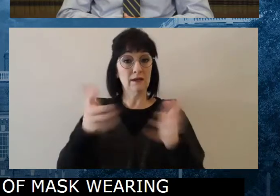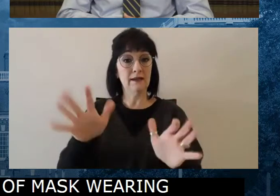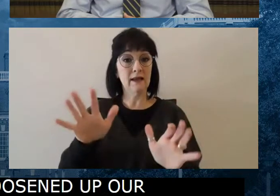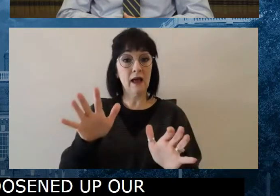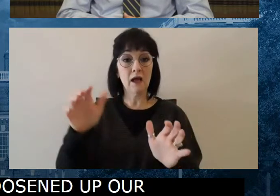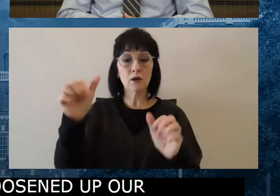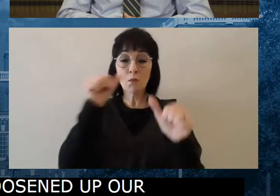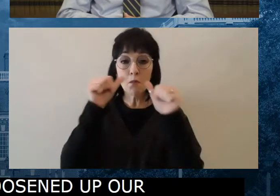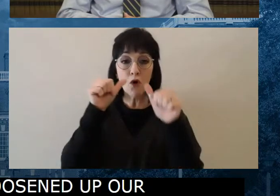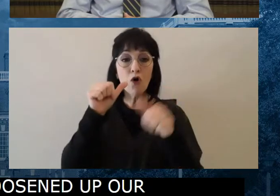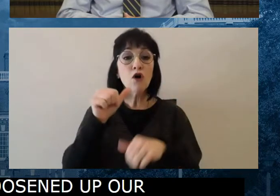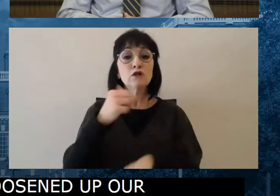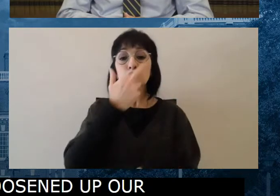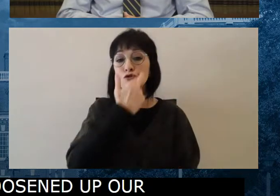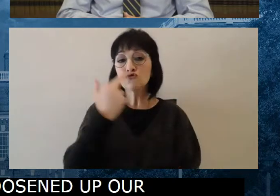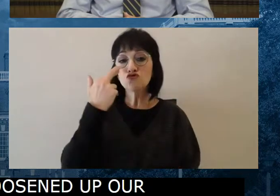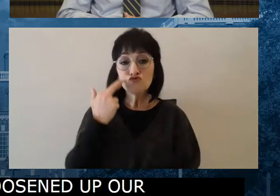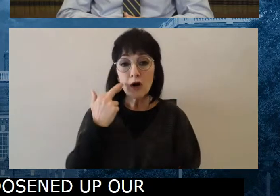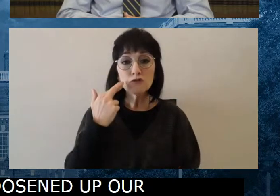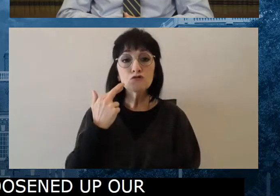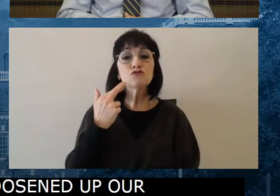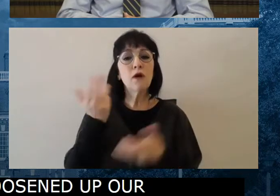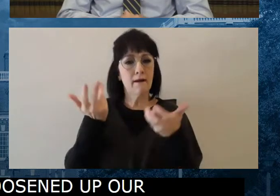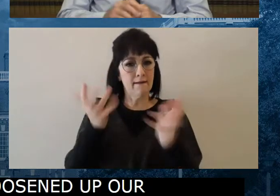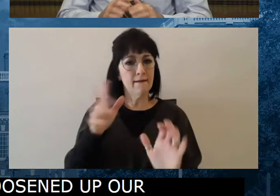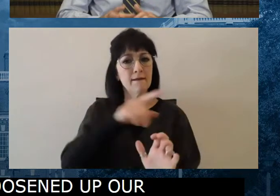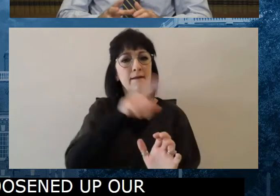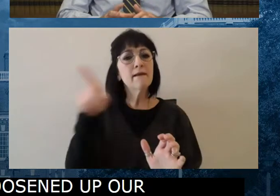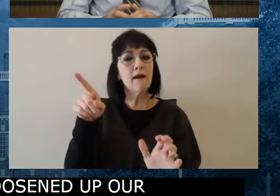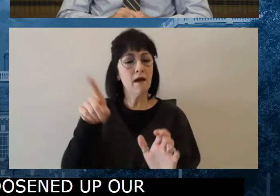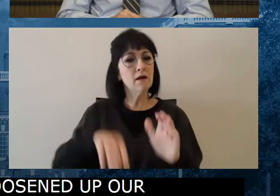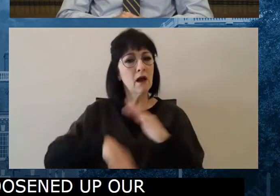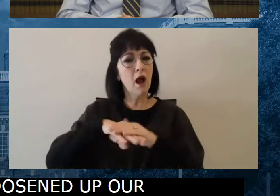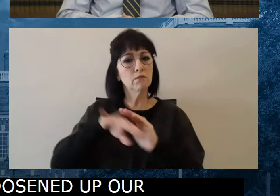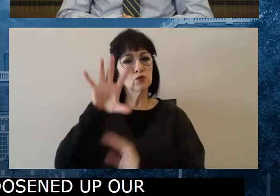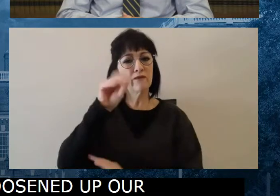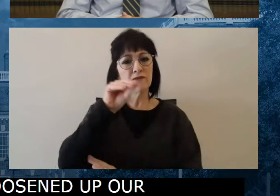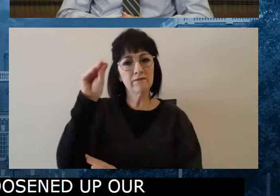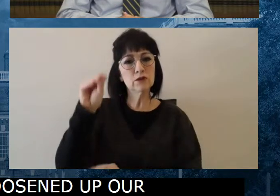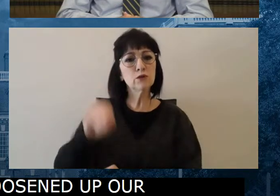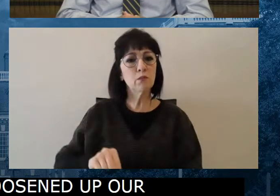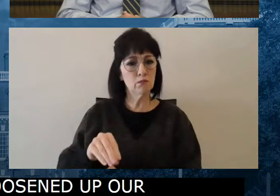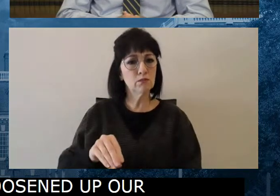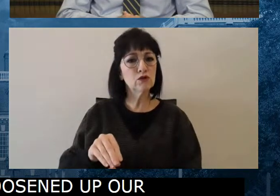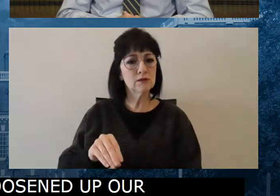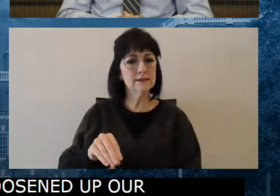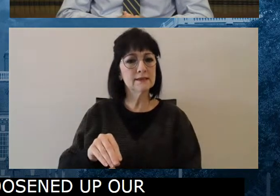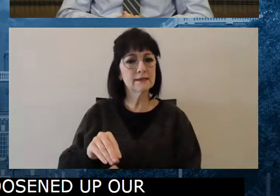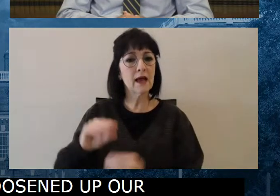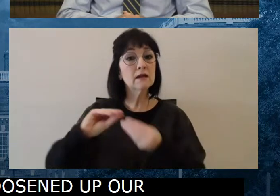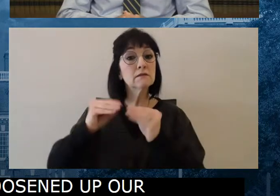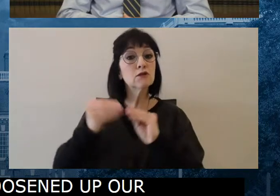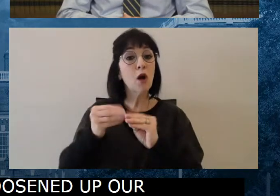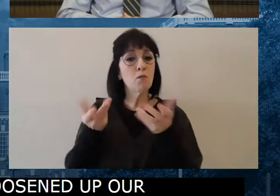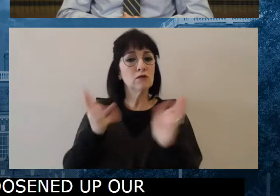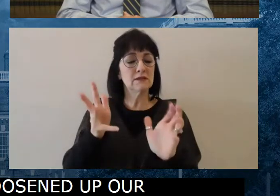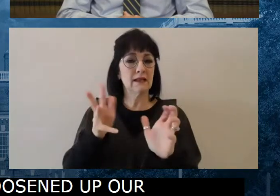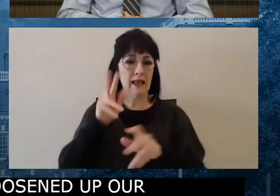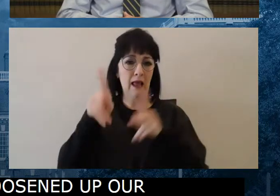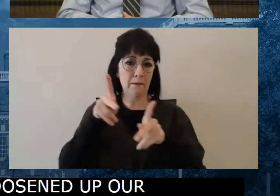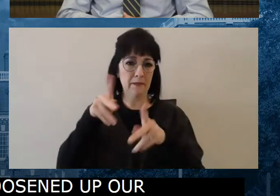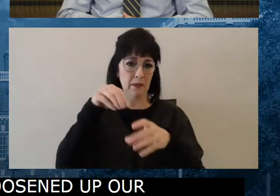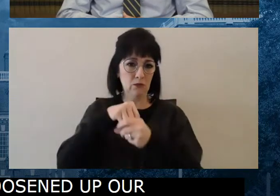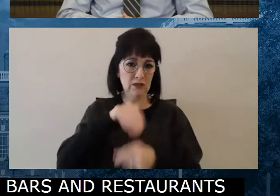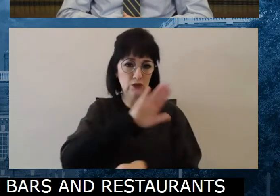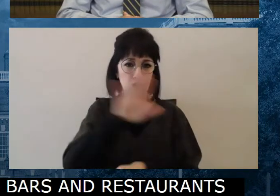capacity and other indoor gatherings. But just a word of caution there. It's